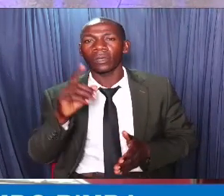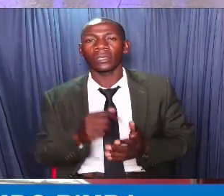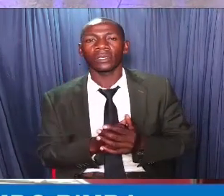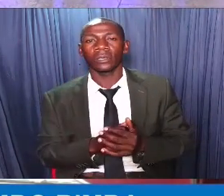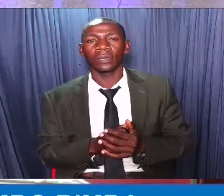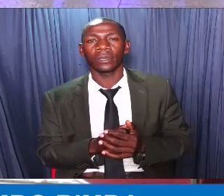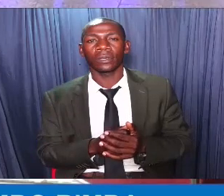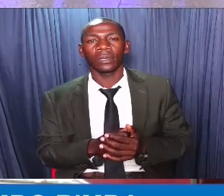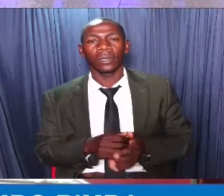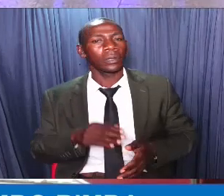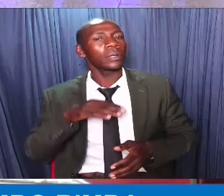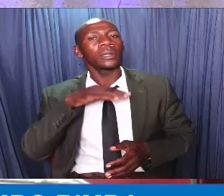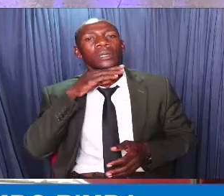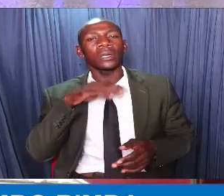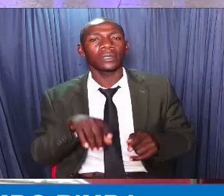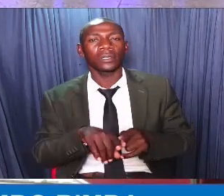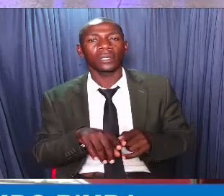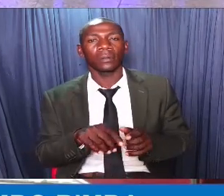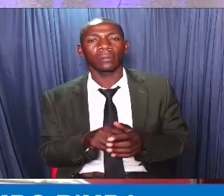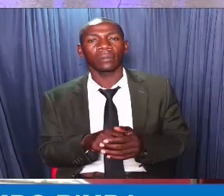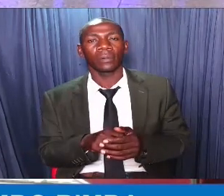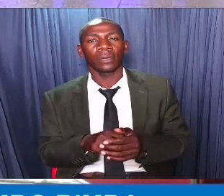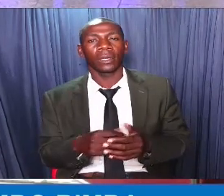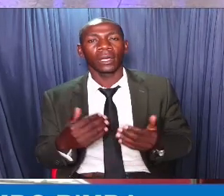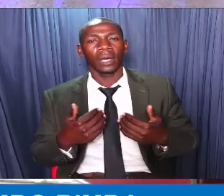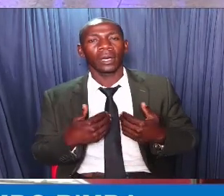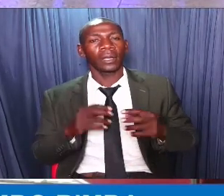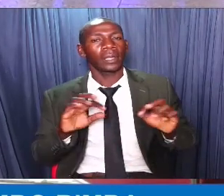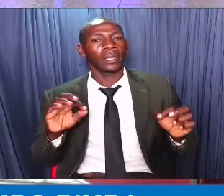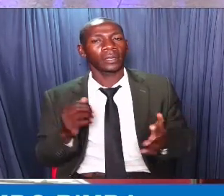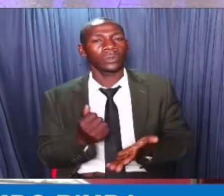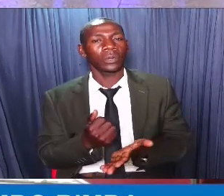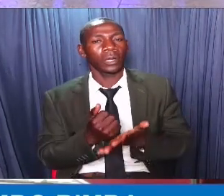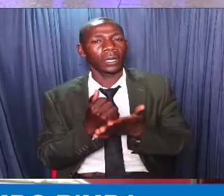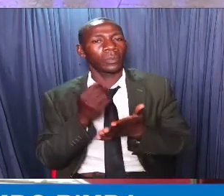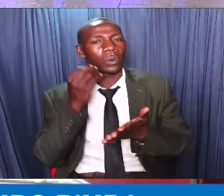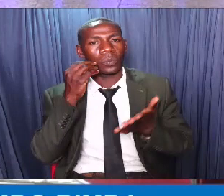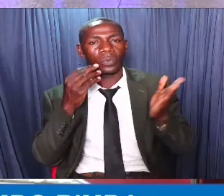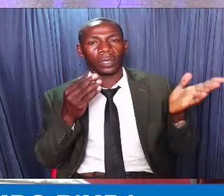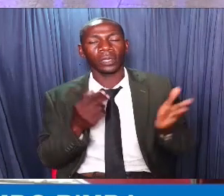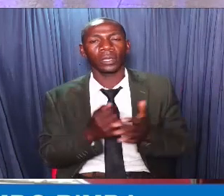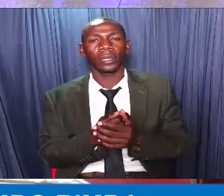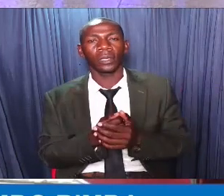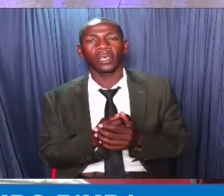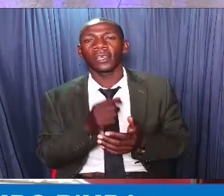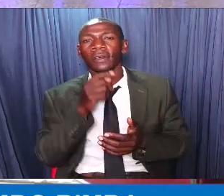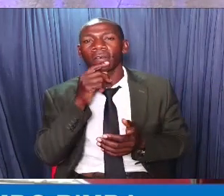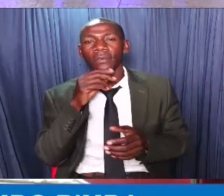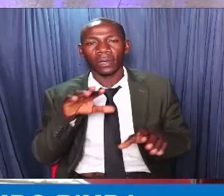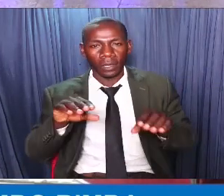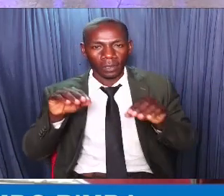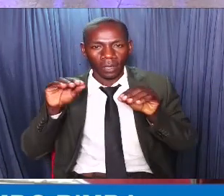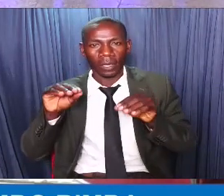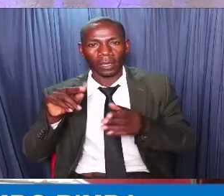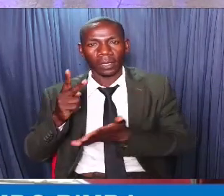boy. Naye akaondoka duniani. He also passed on. Akawa hakuna mtu wa kumlea huko. Nobody could take care of her where she baba was. Baba akawa amemchukua